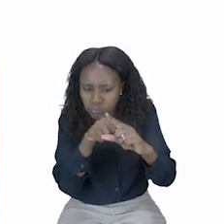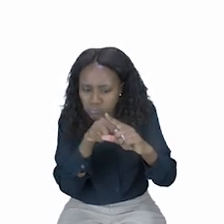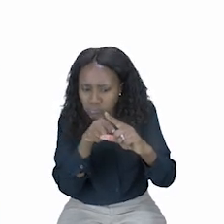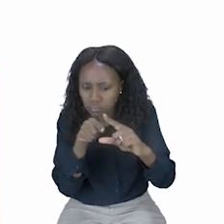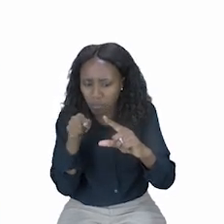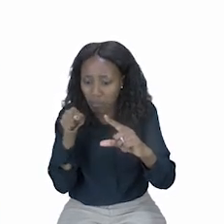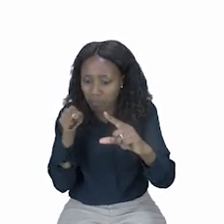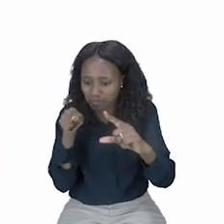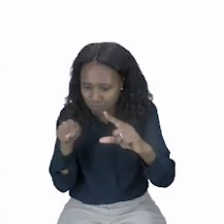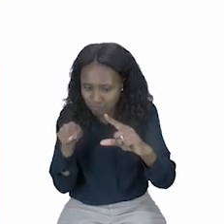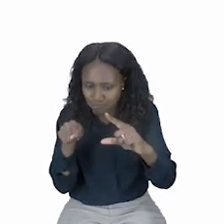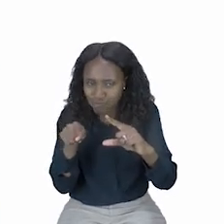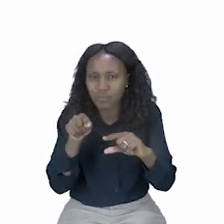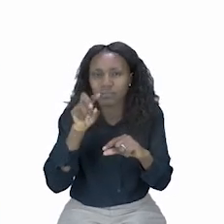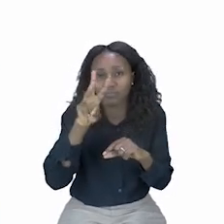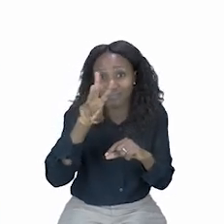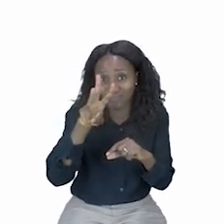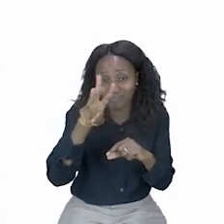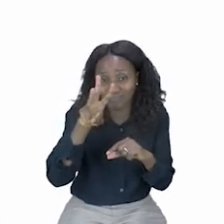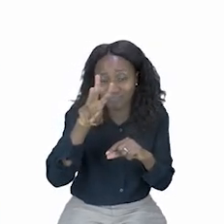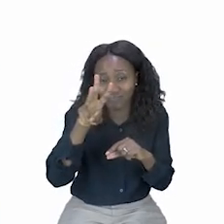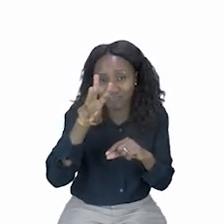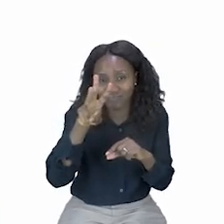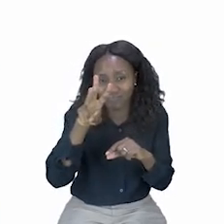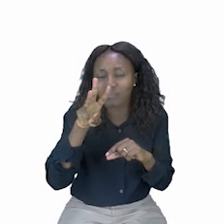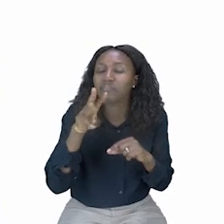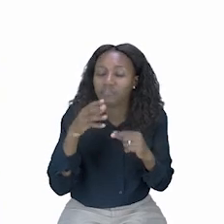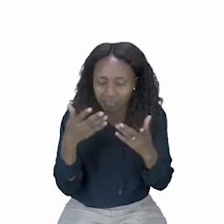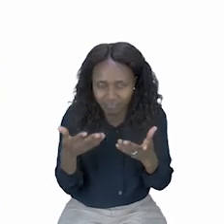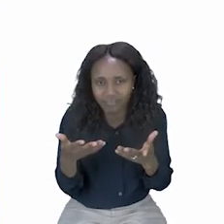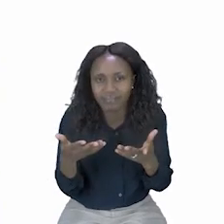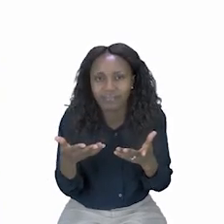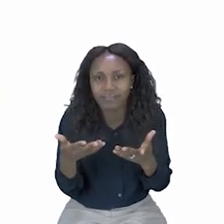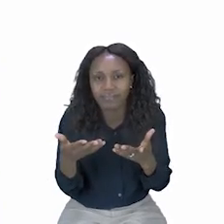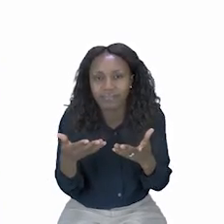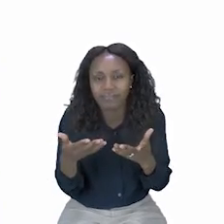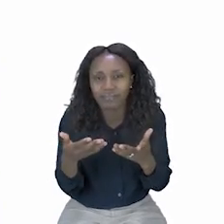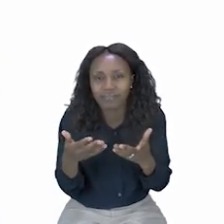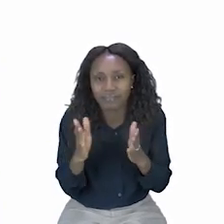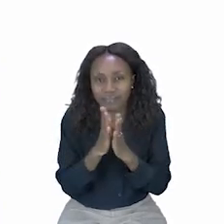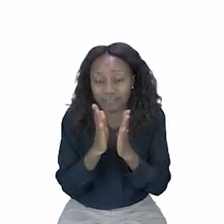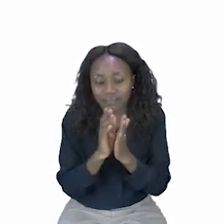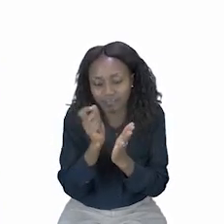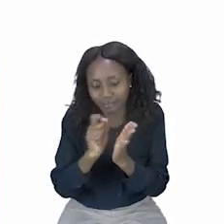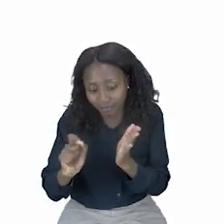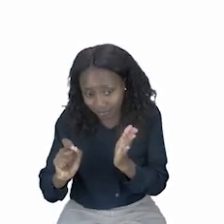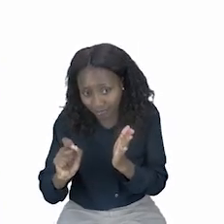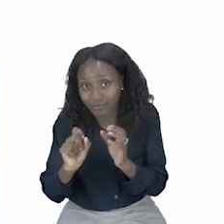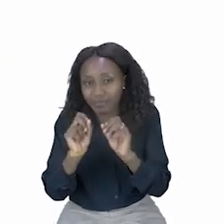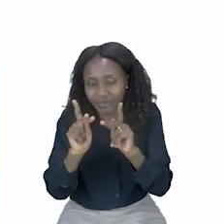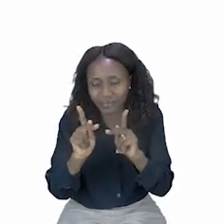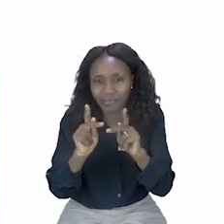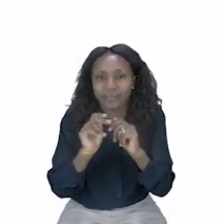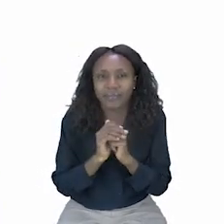2, and 3. So there are 3 corners in a triangle.